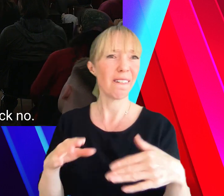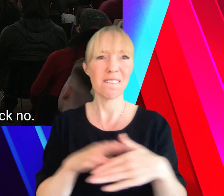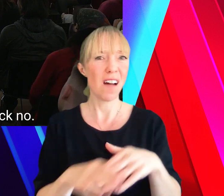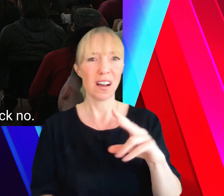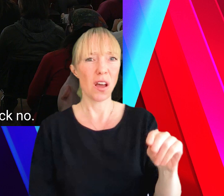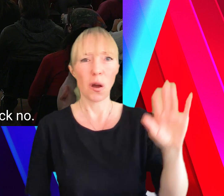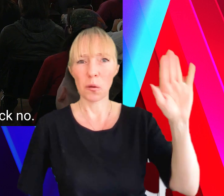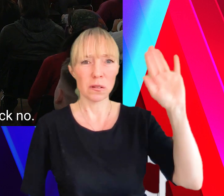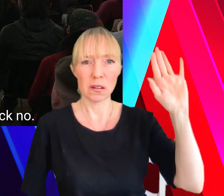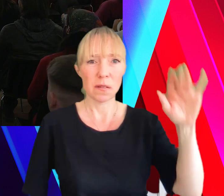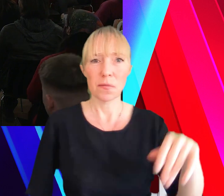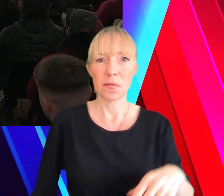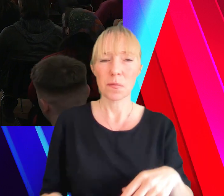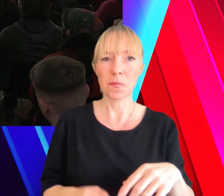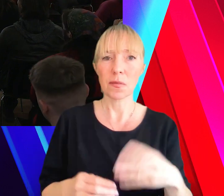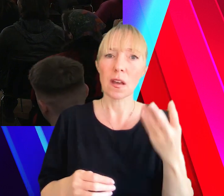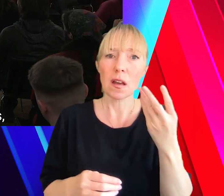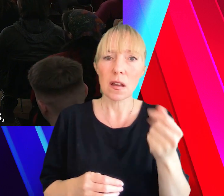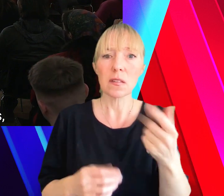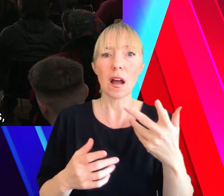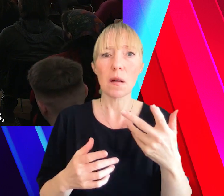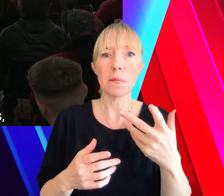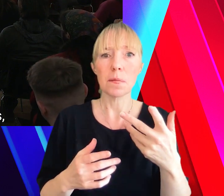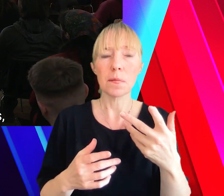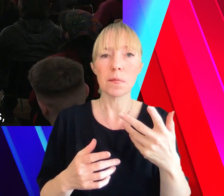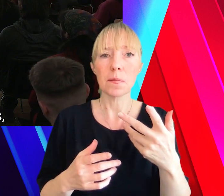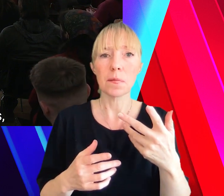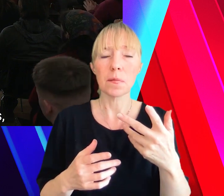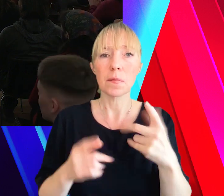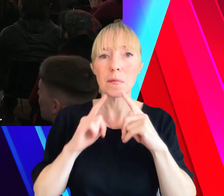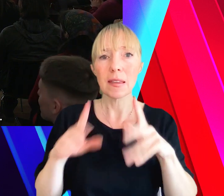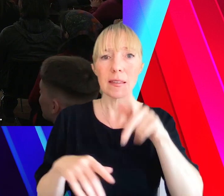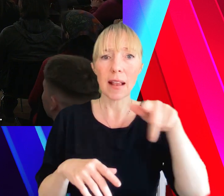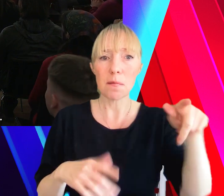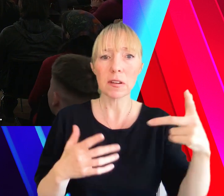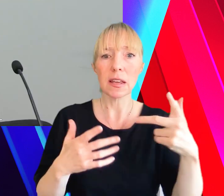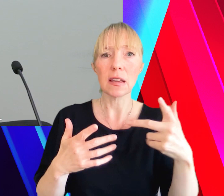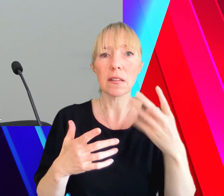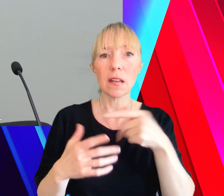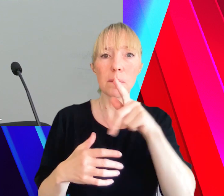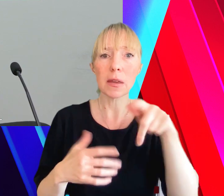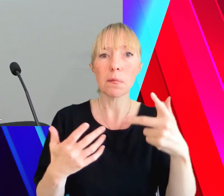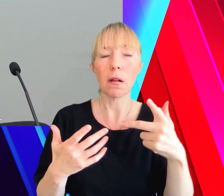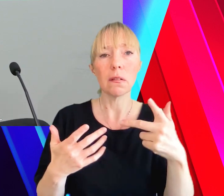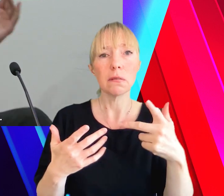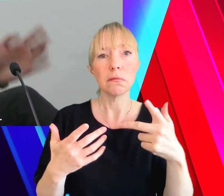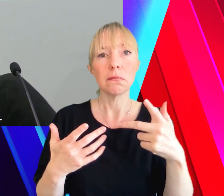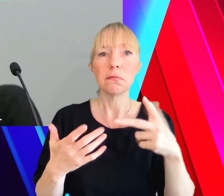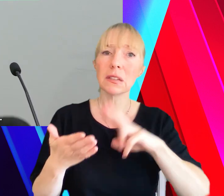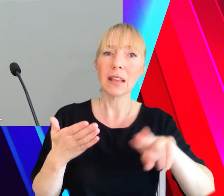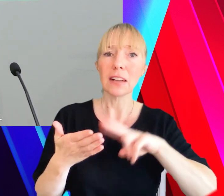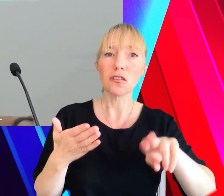fuck no. And I think, and again, there are some like celebrities and there are people on set and